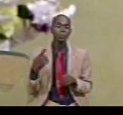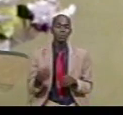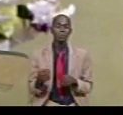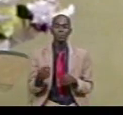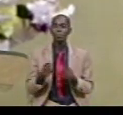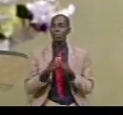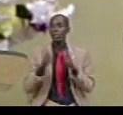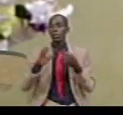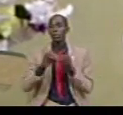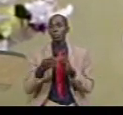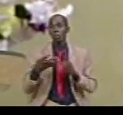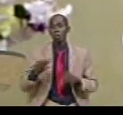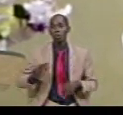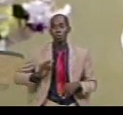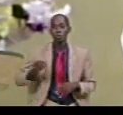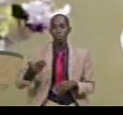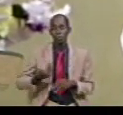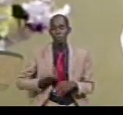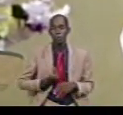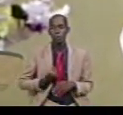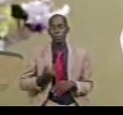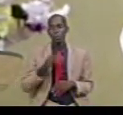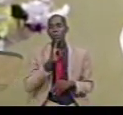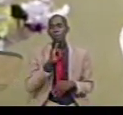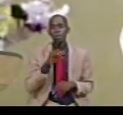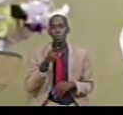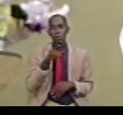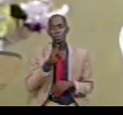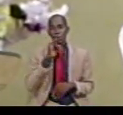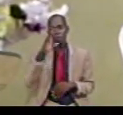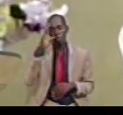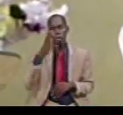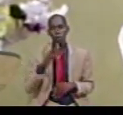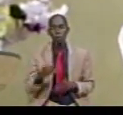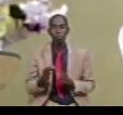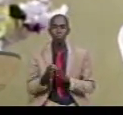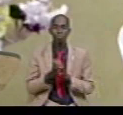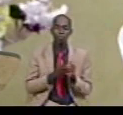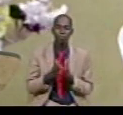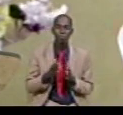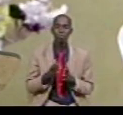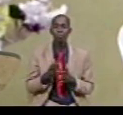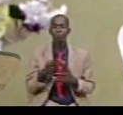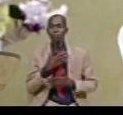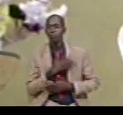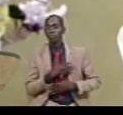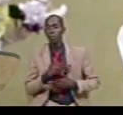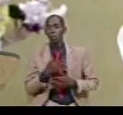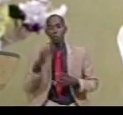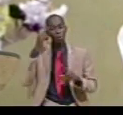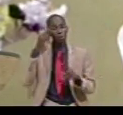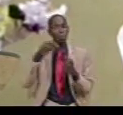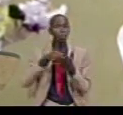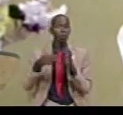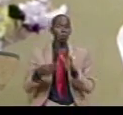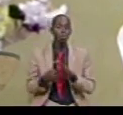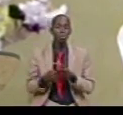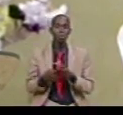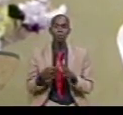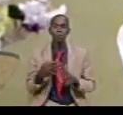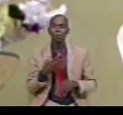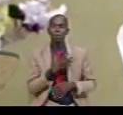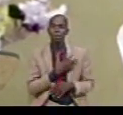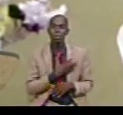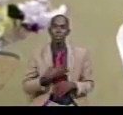souls. He is a man of passion, purpose, prayer, purity, and power, a